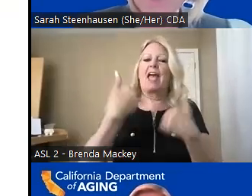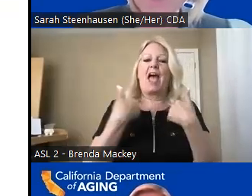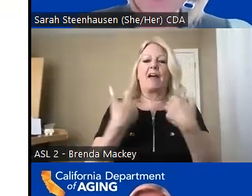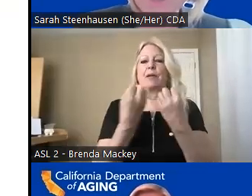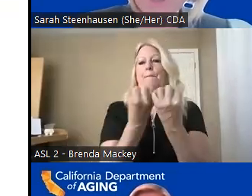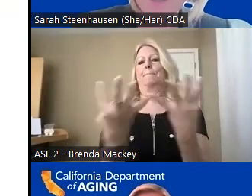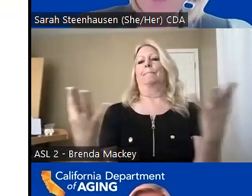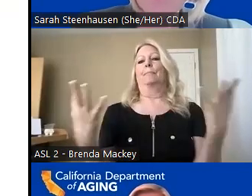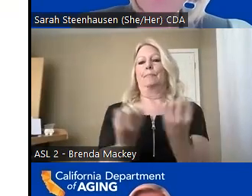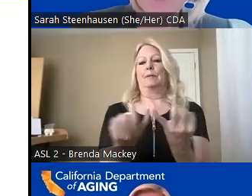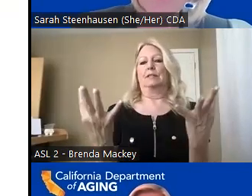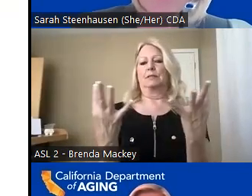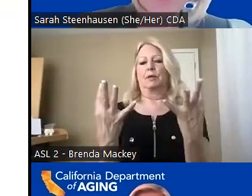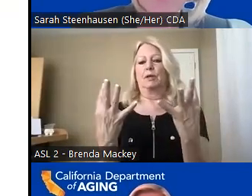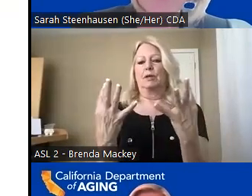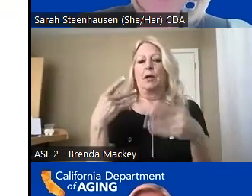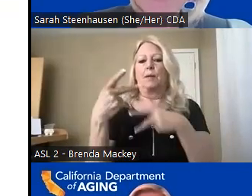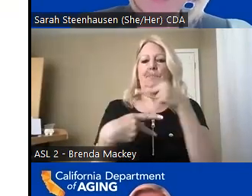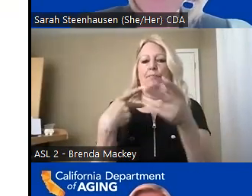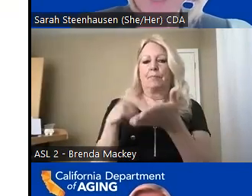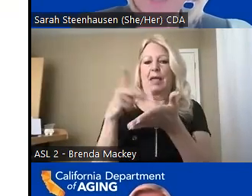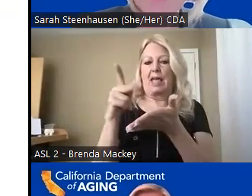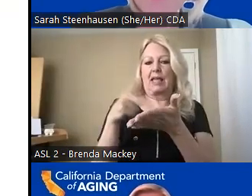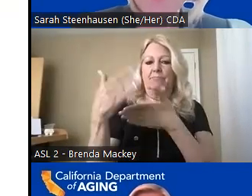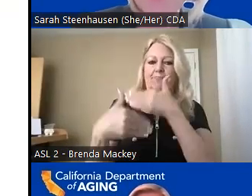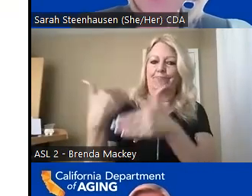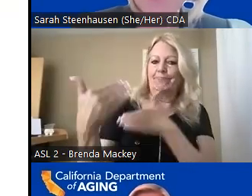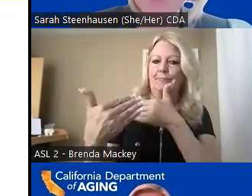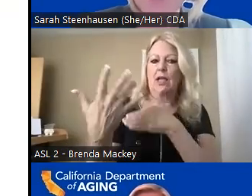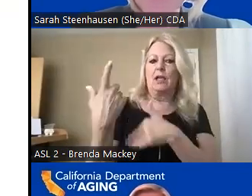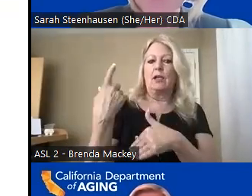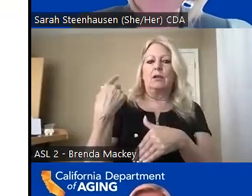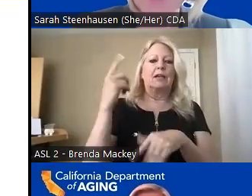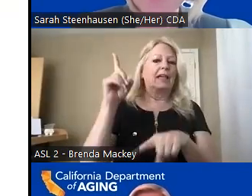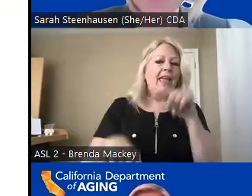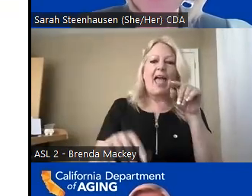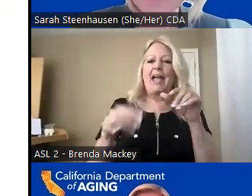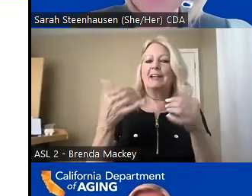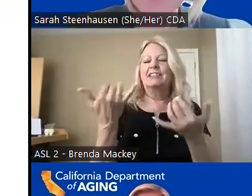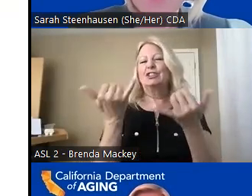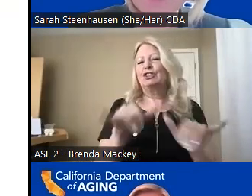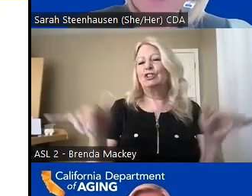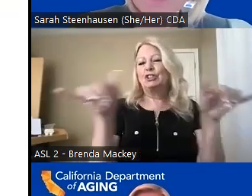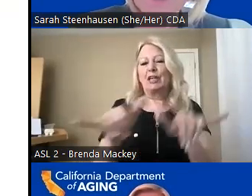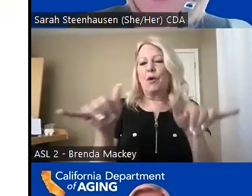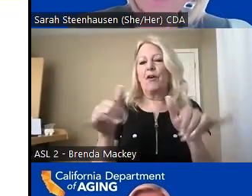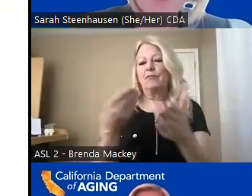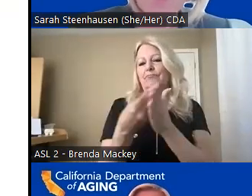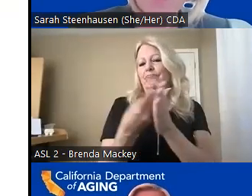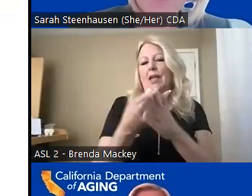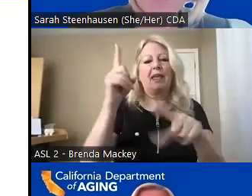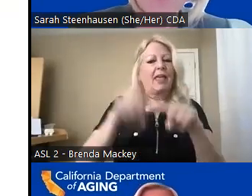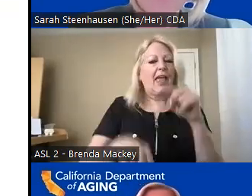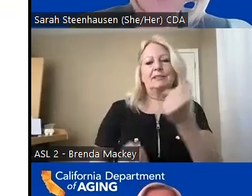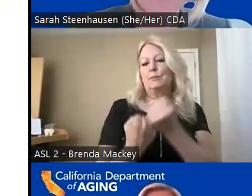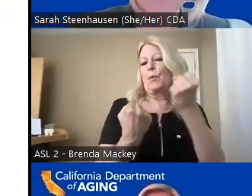payer sources. We know that the general fund can't finance the entirety of long-term services and supports needs. So